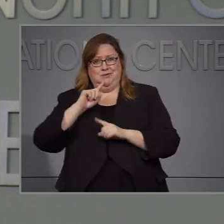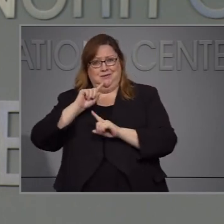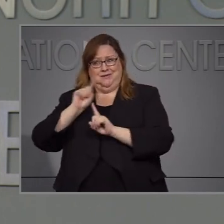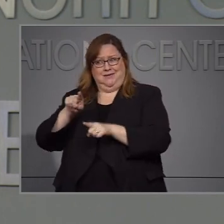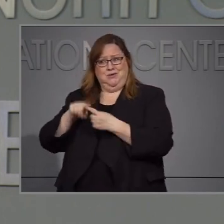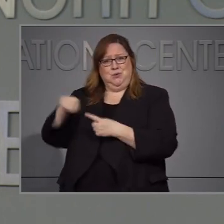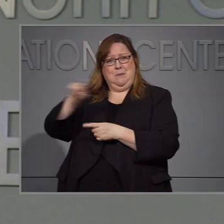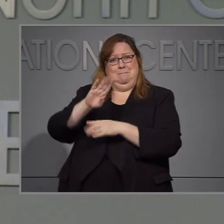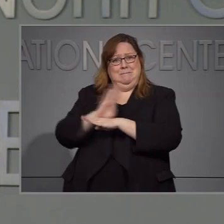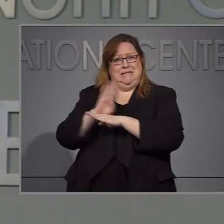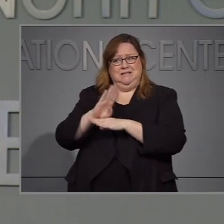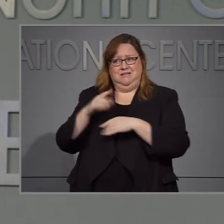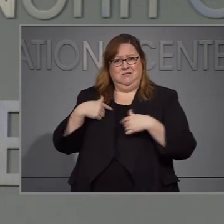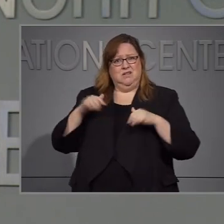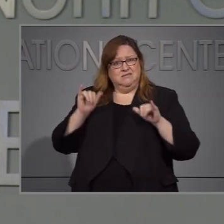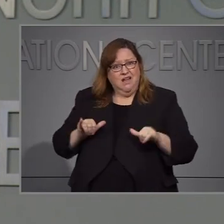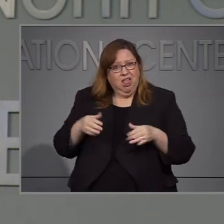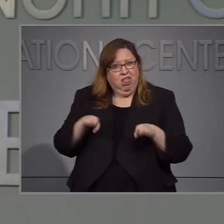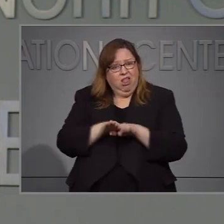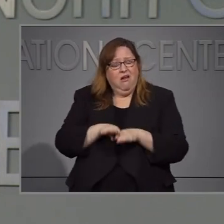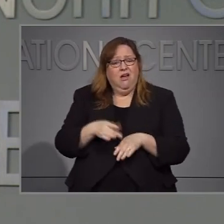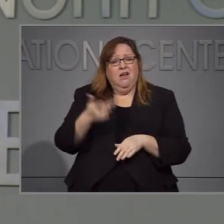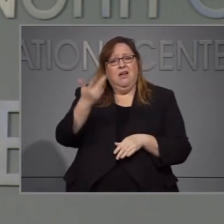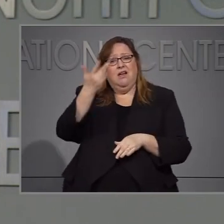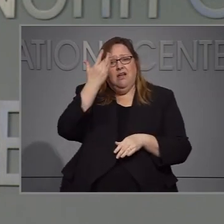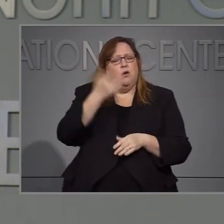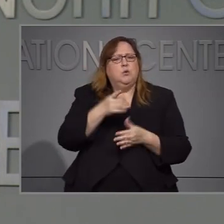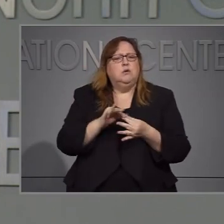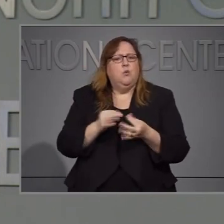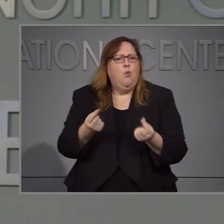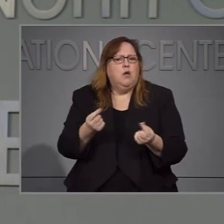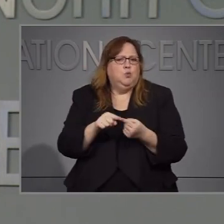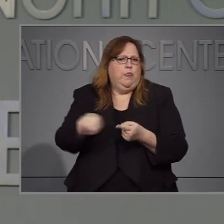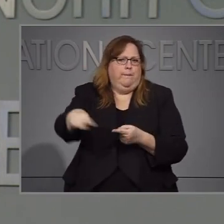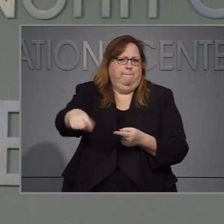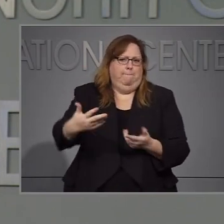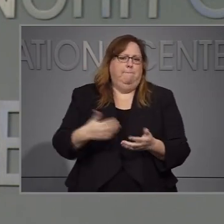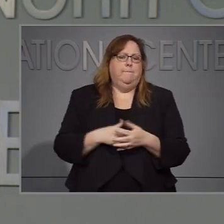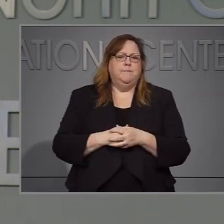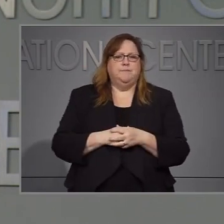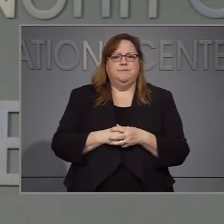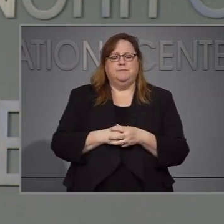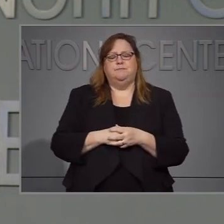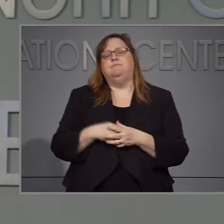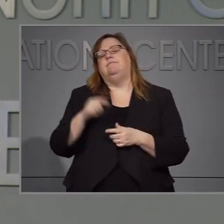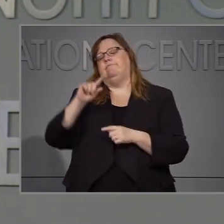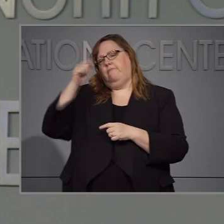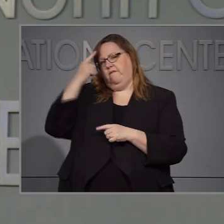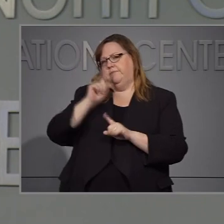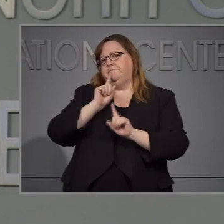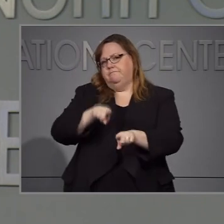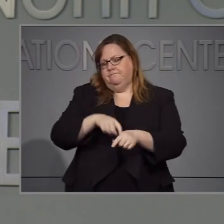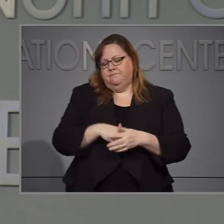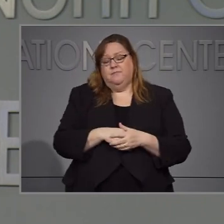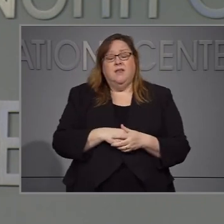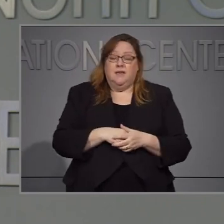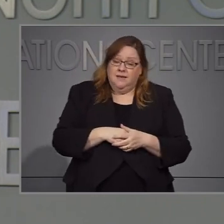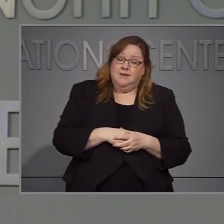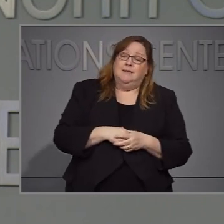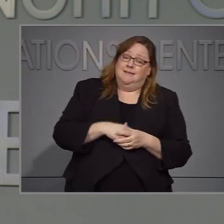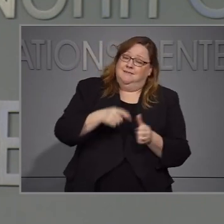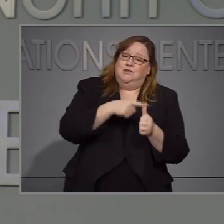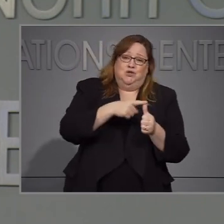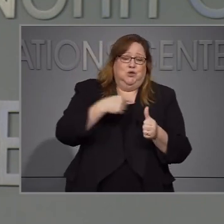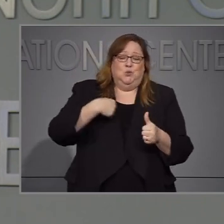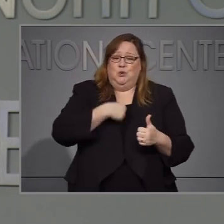pause? You know, we have concern about our businesses throughout North Carolina and want to get